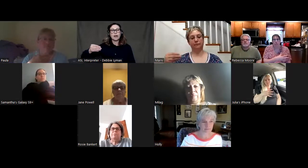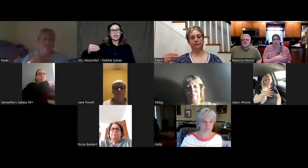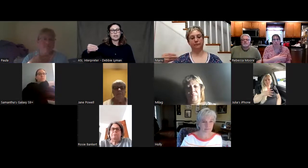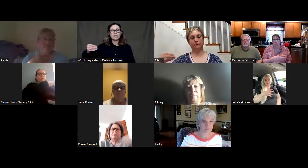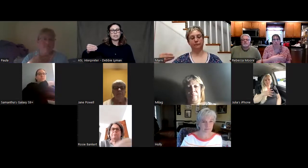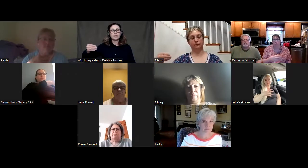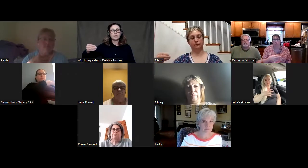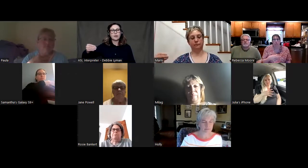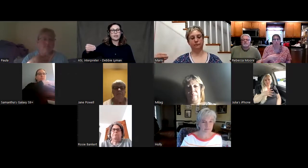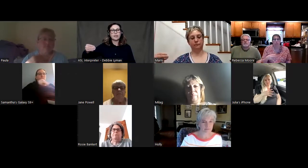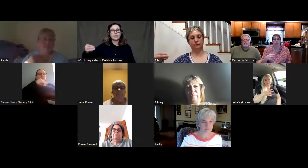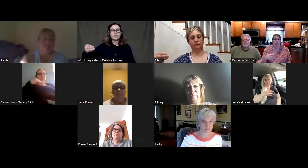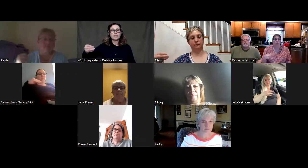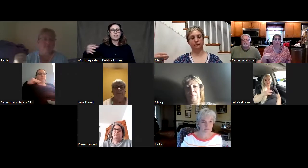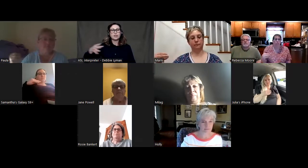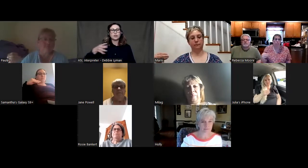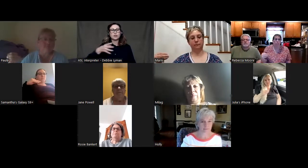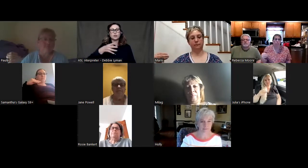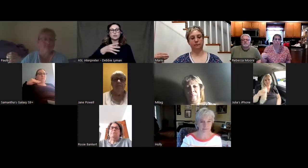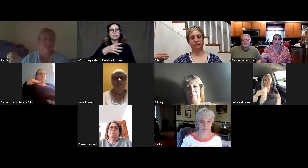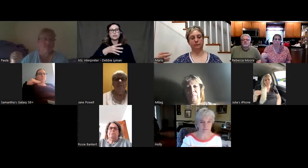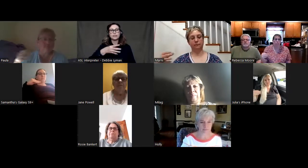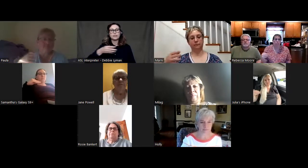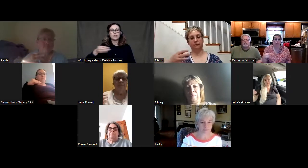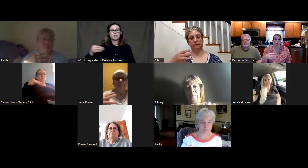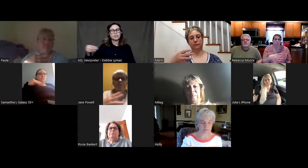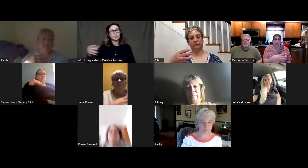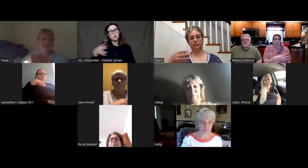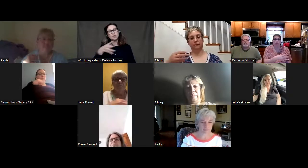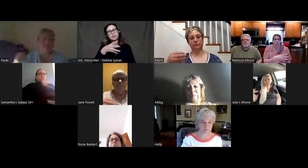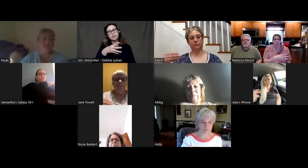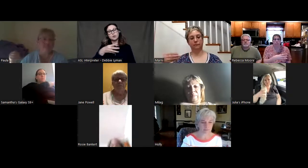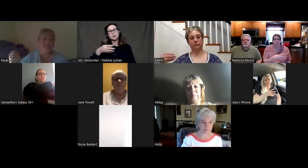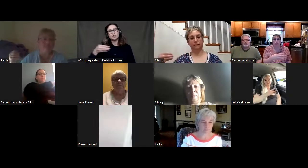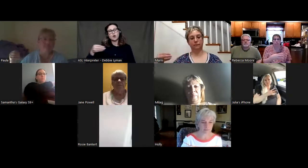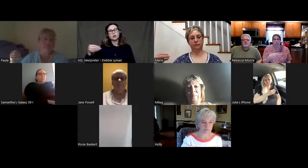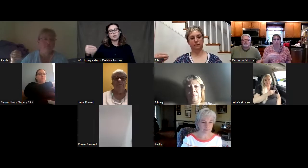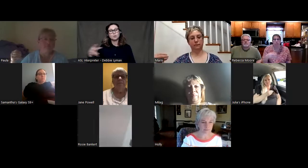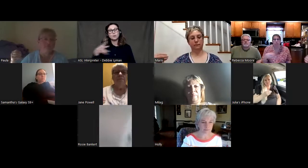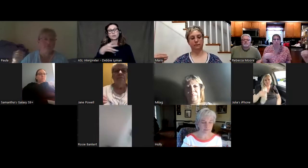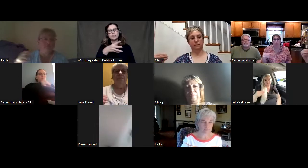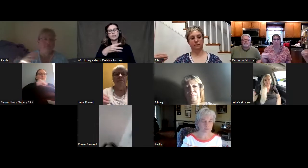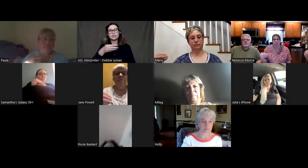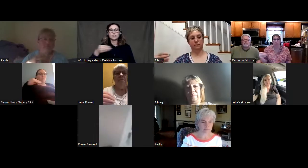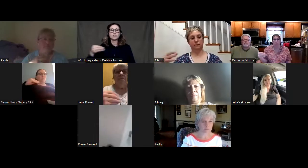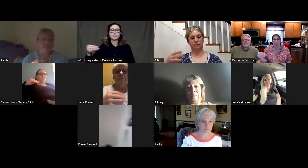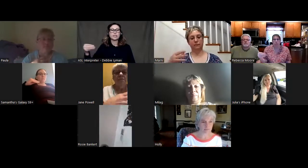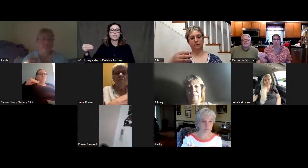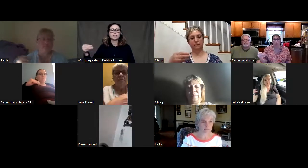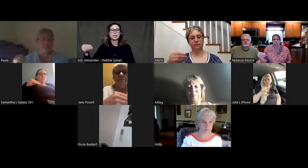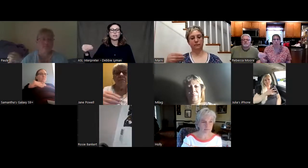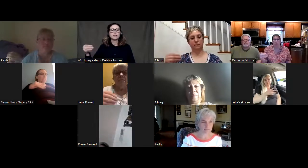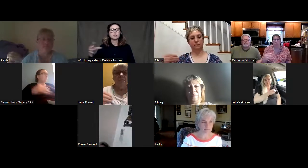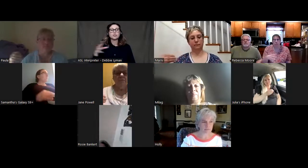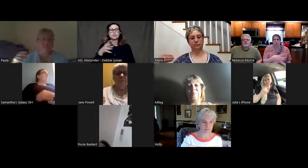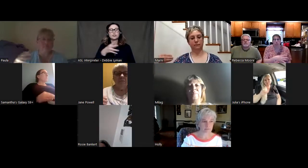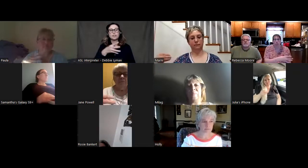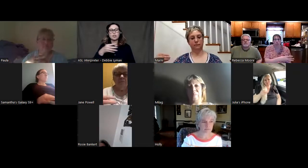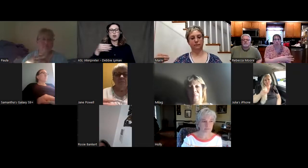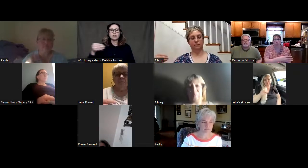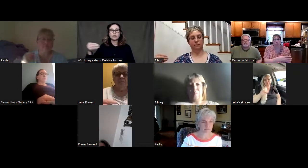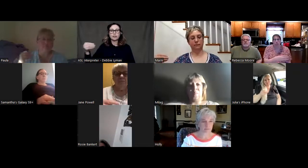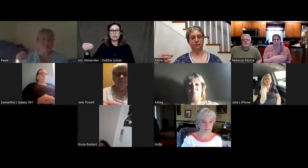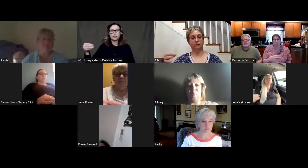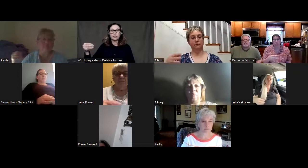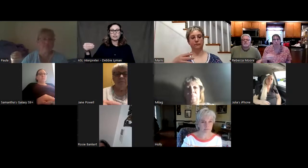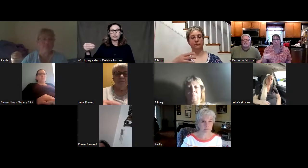the right, if you're right-handed, you're closing your fingers. It's almost like you're pulling on a string, but you're using